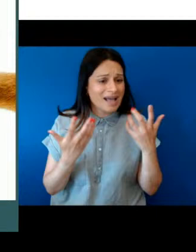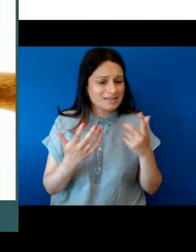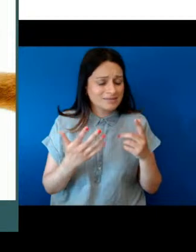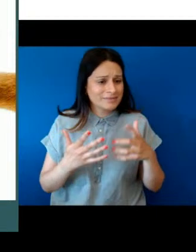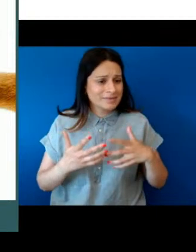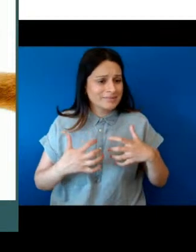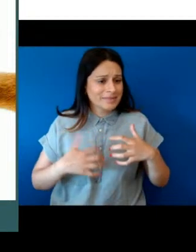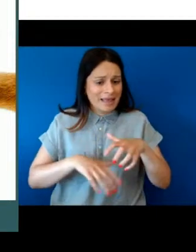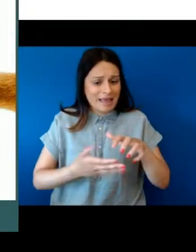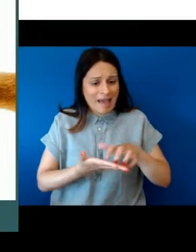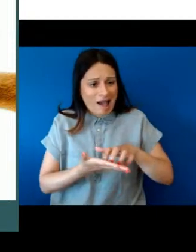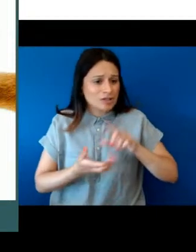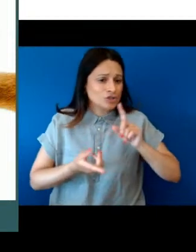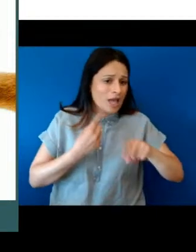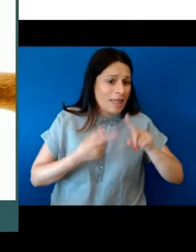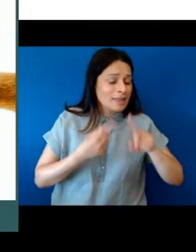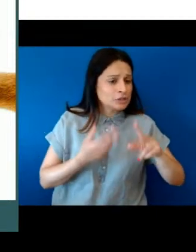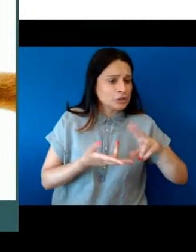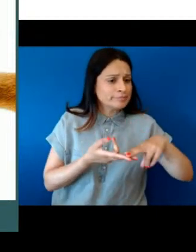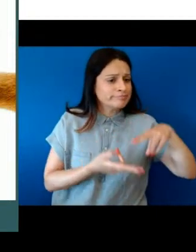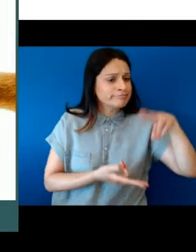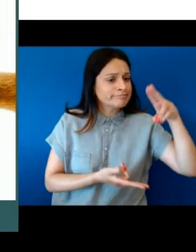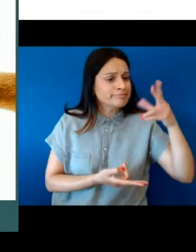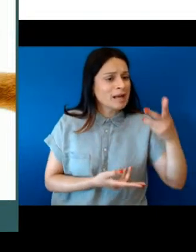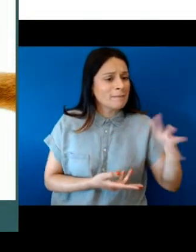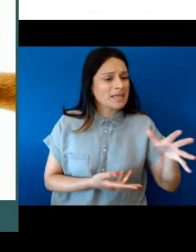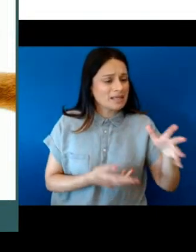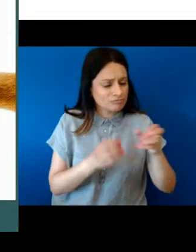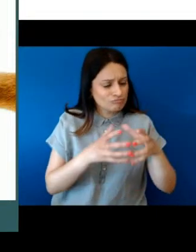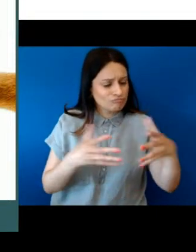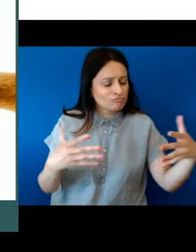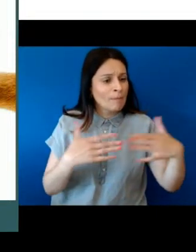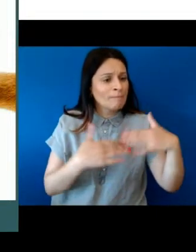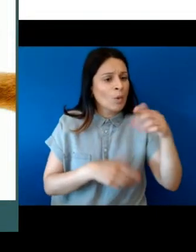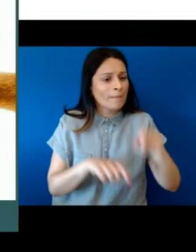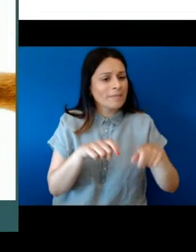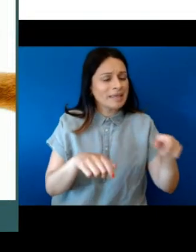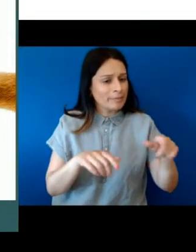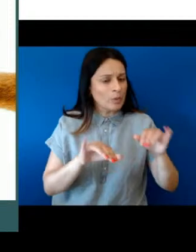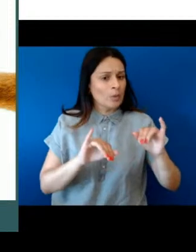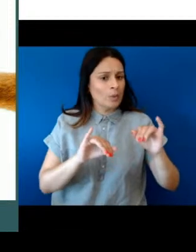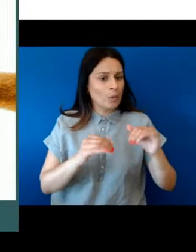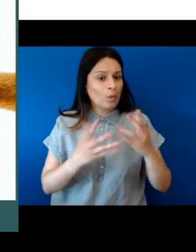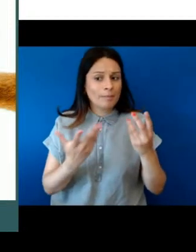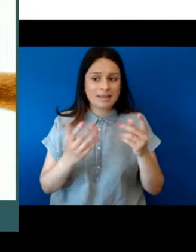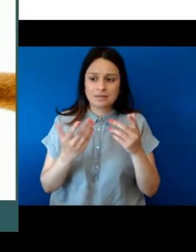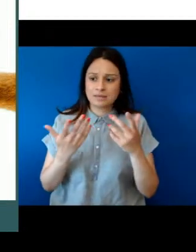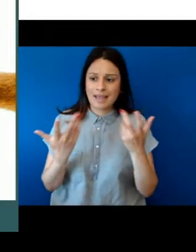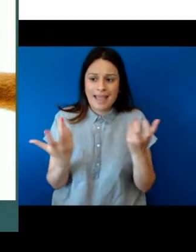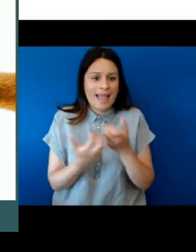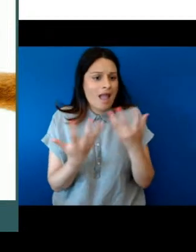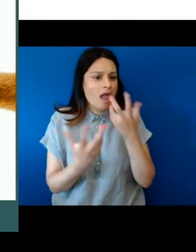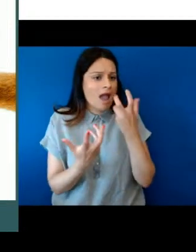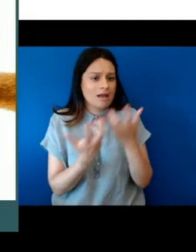and not just exposure, but also pollutants also has an impact